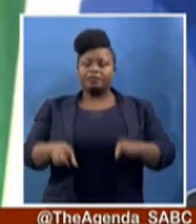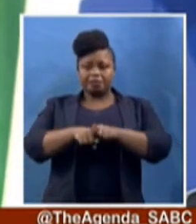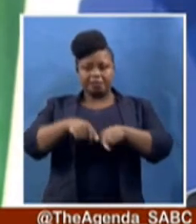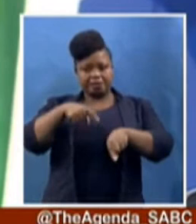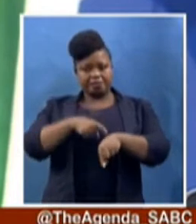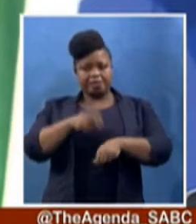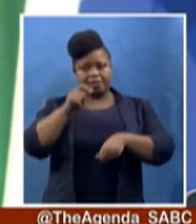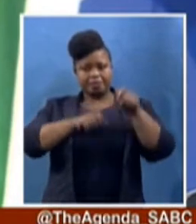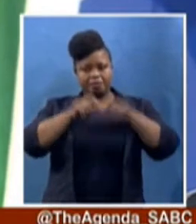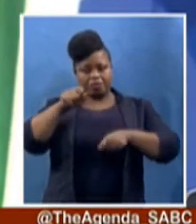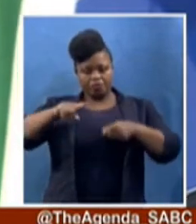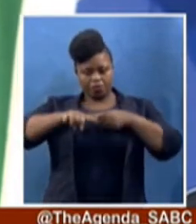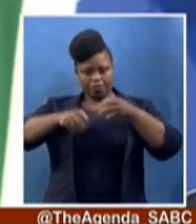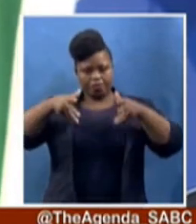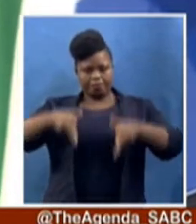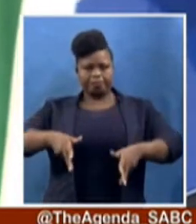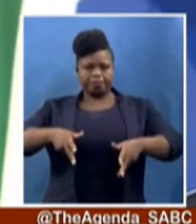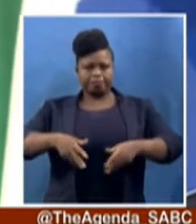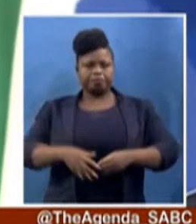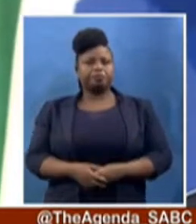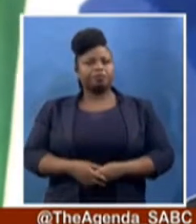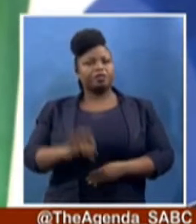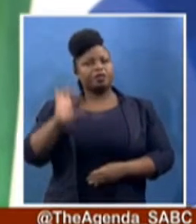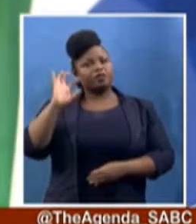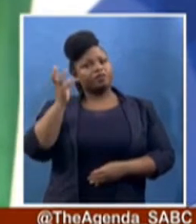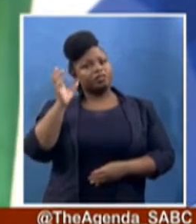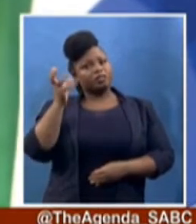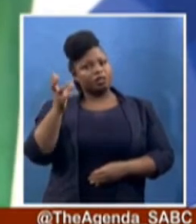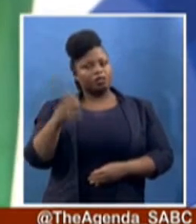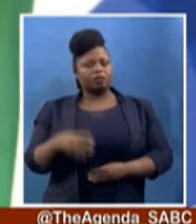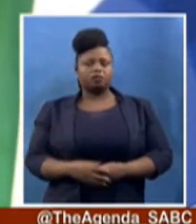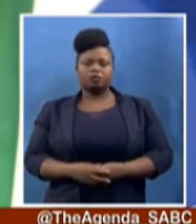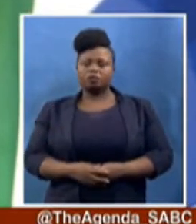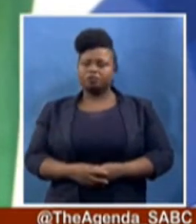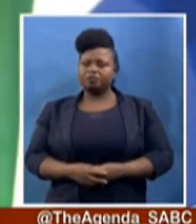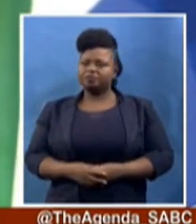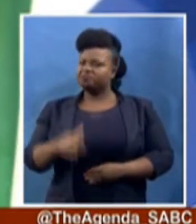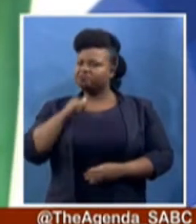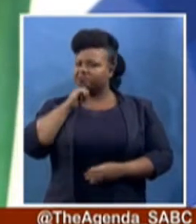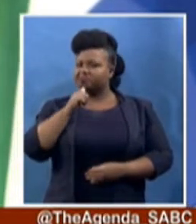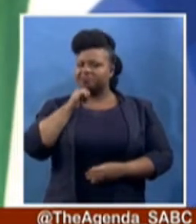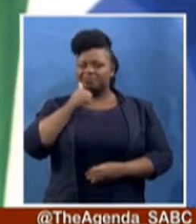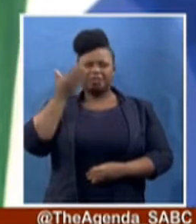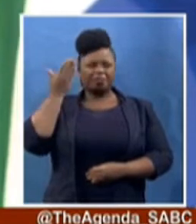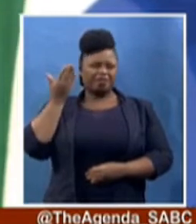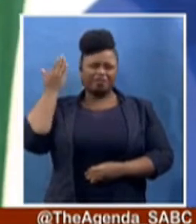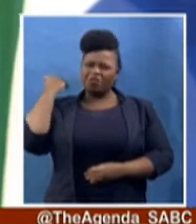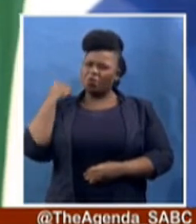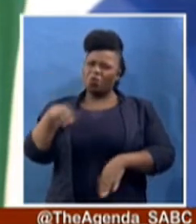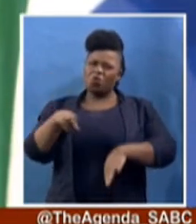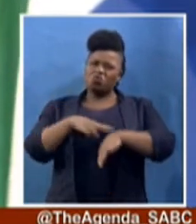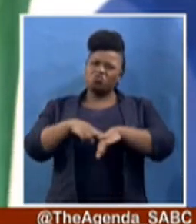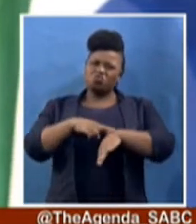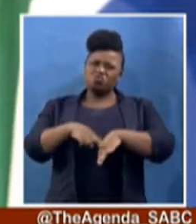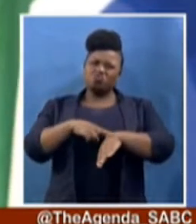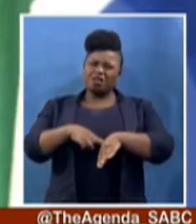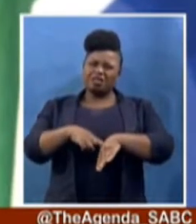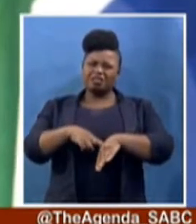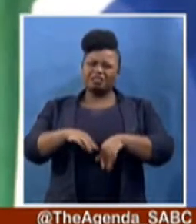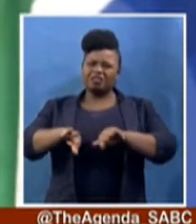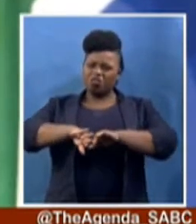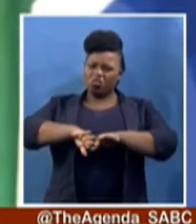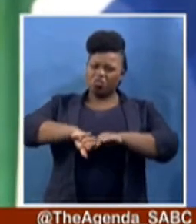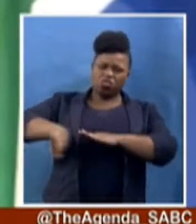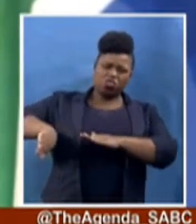bore the brunt of racist past laws and who actively resisted